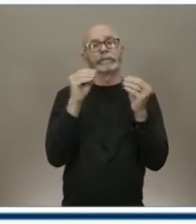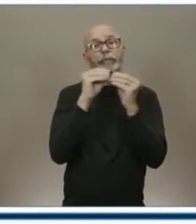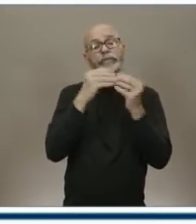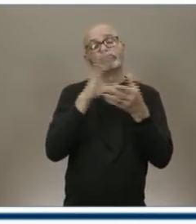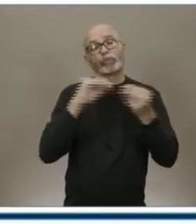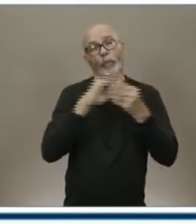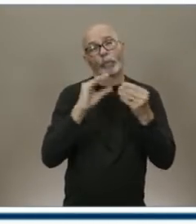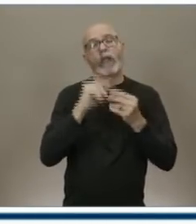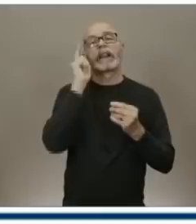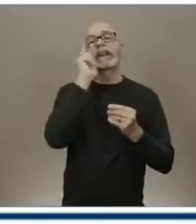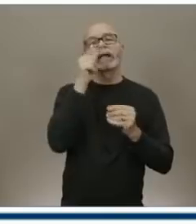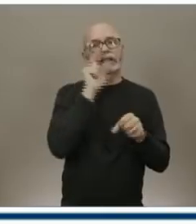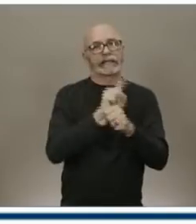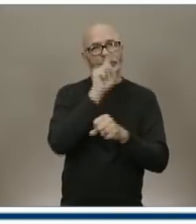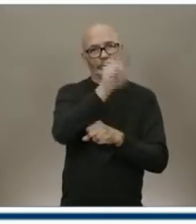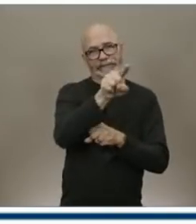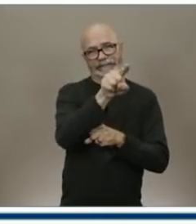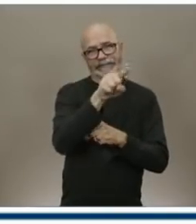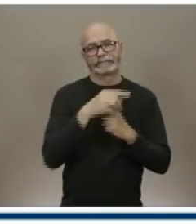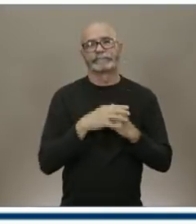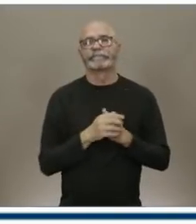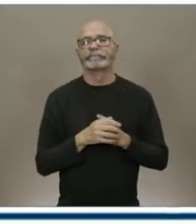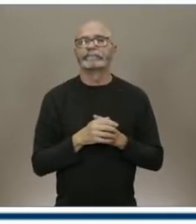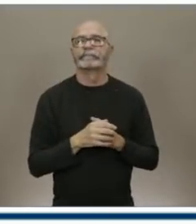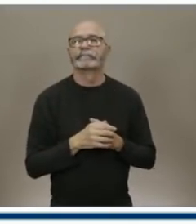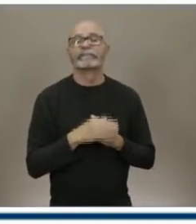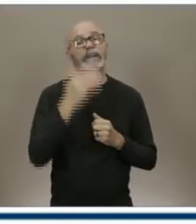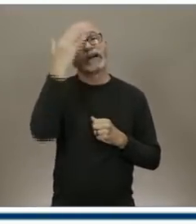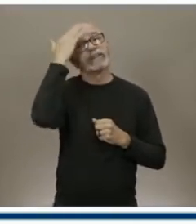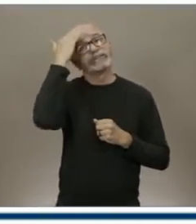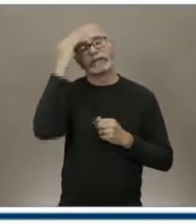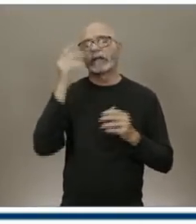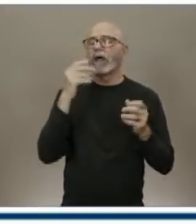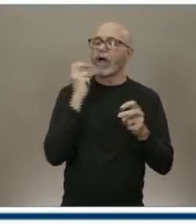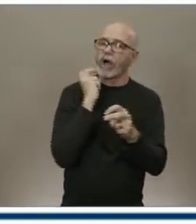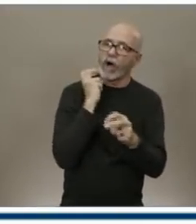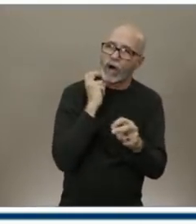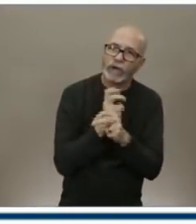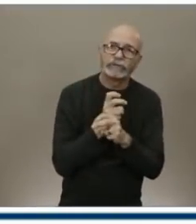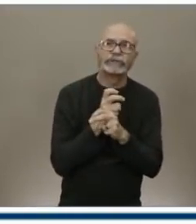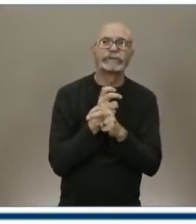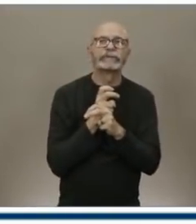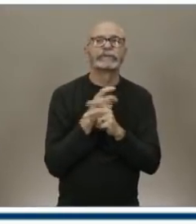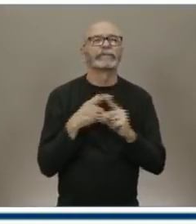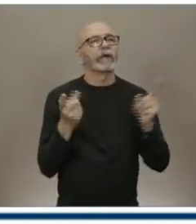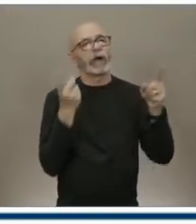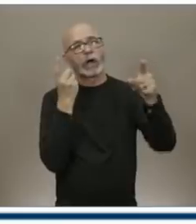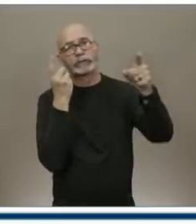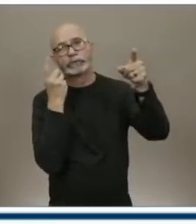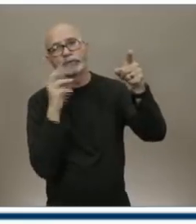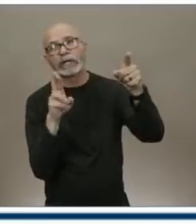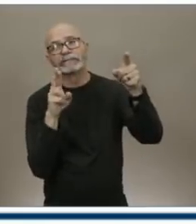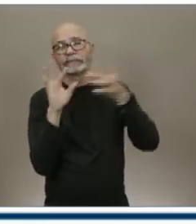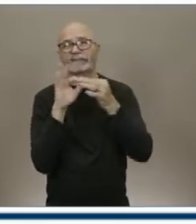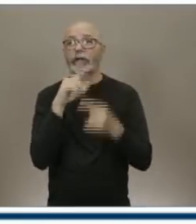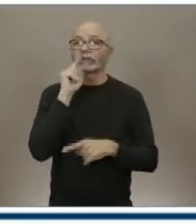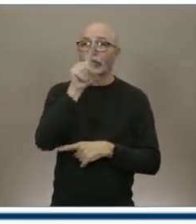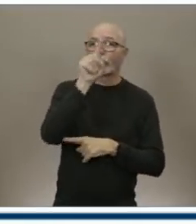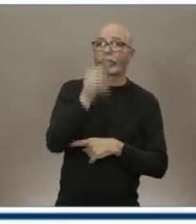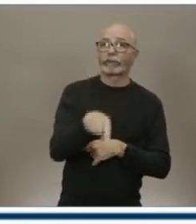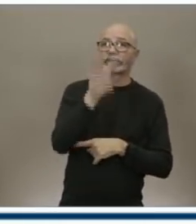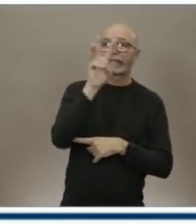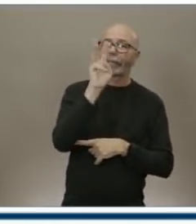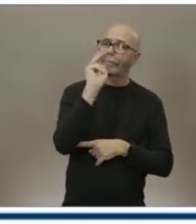on everyone. As Dr. Strang said in his remarks, today we announced more than $1.6 million for community organizations across